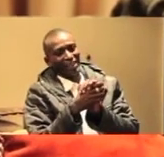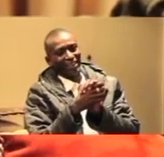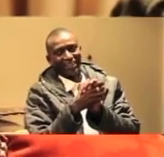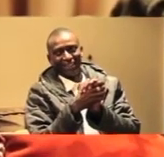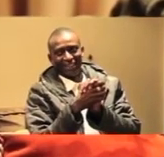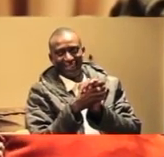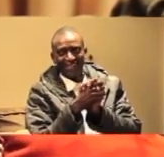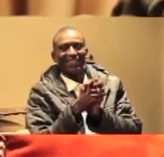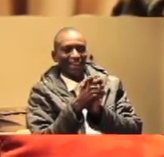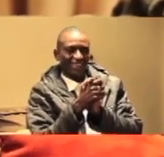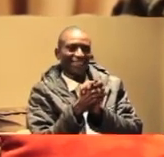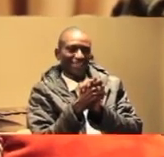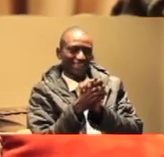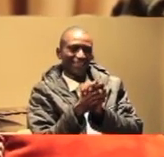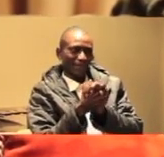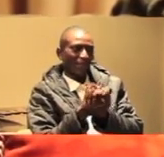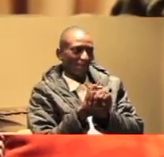I'm planning on that.